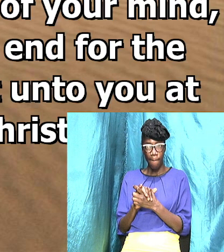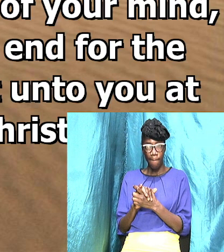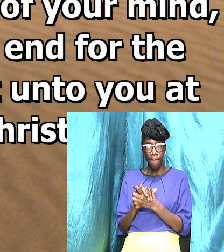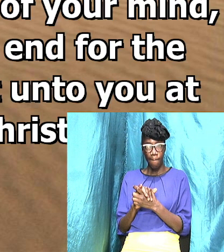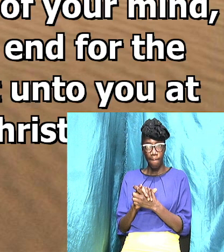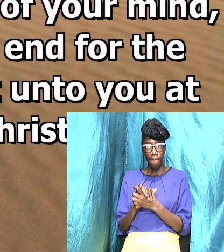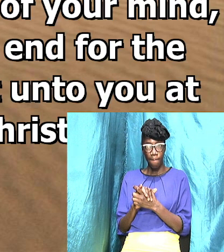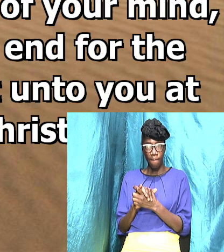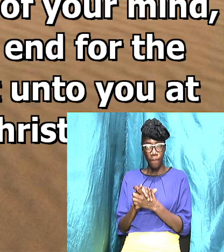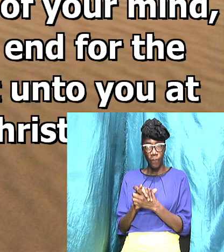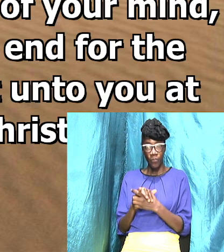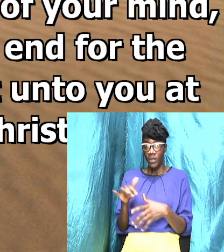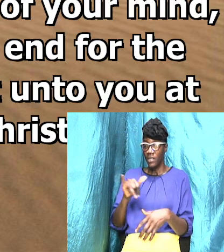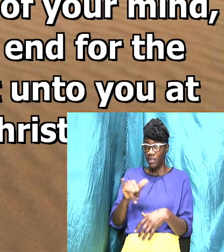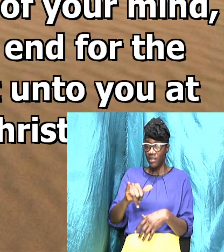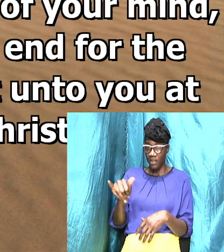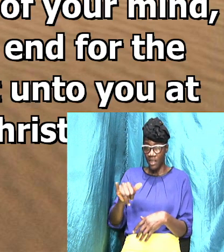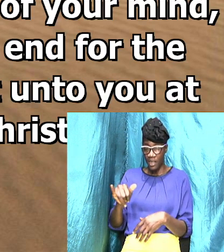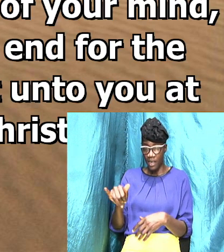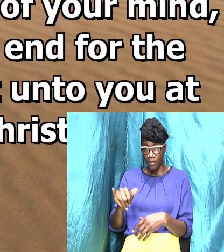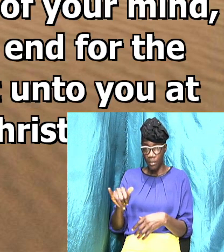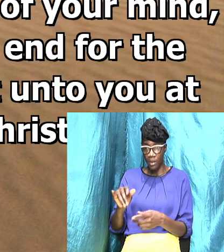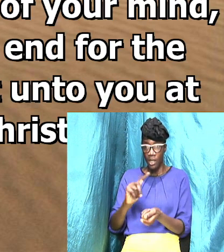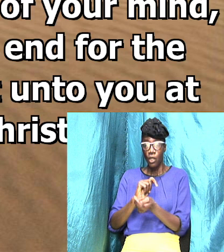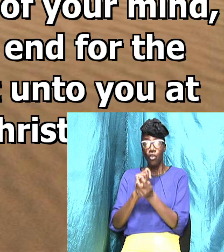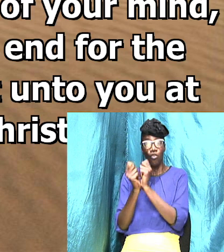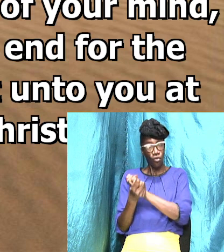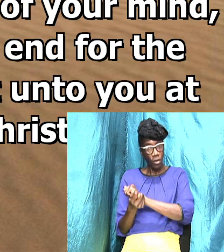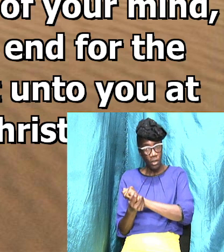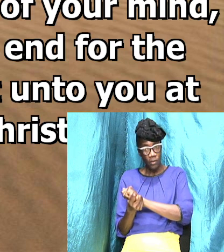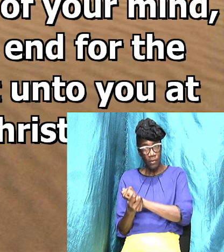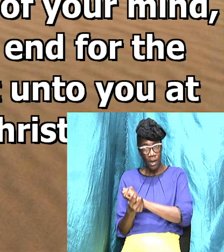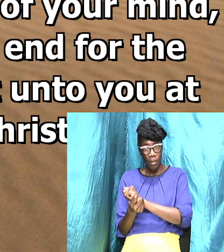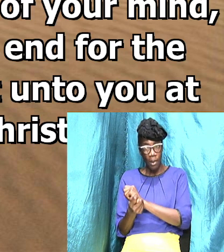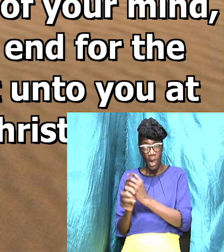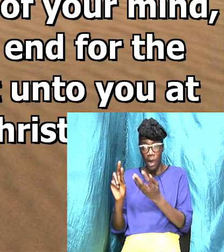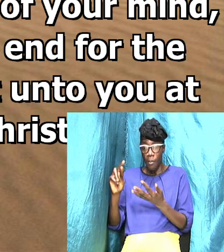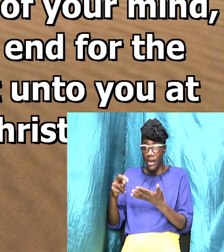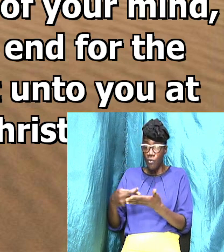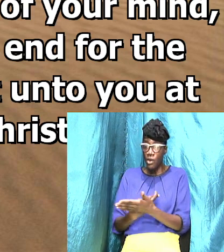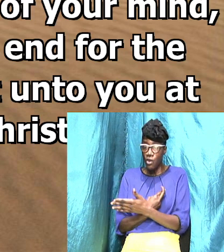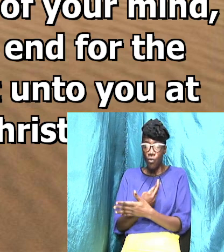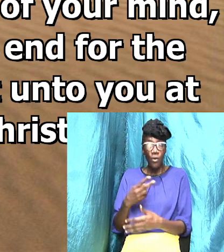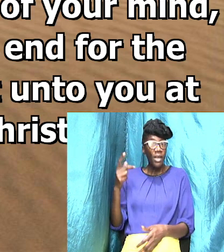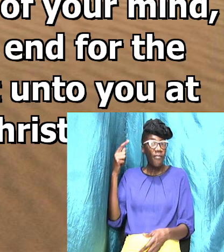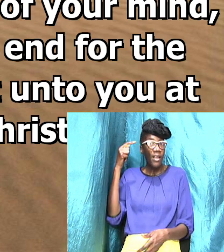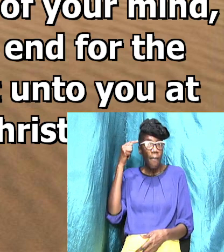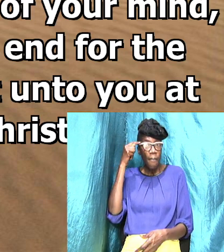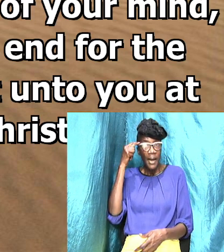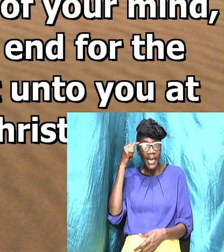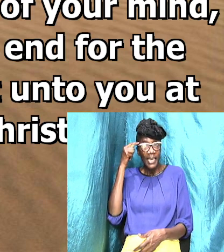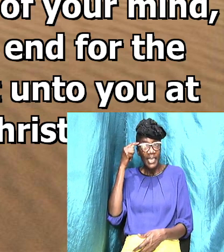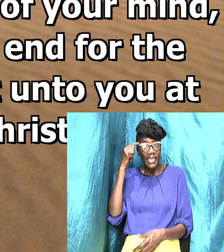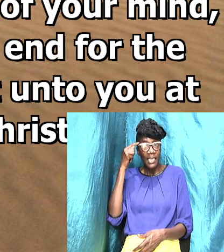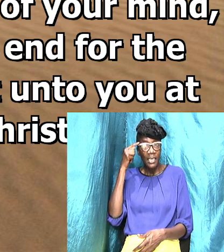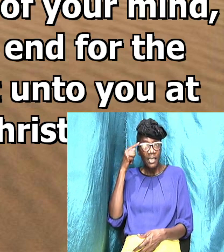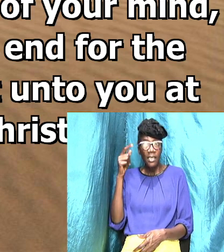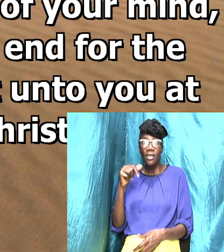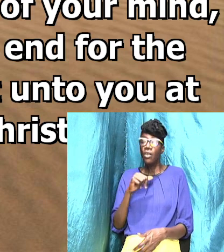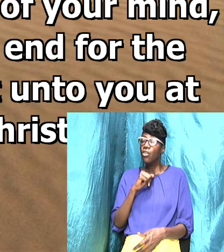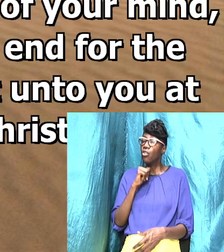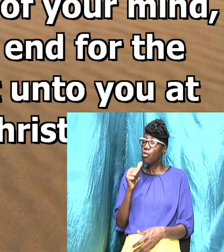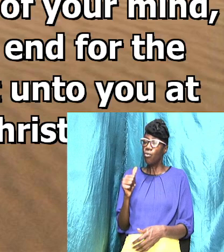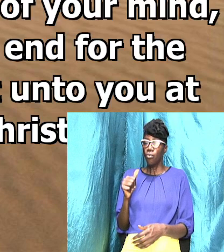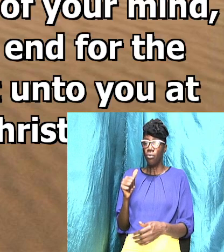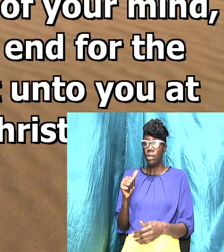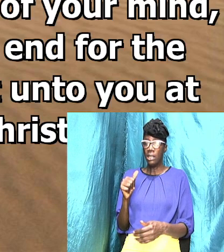It's the same thing the apostle said, be ye transformed by the renewing of your mind, and be not conformed